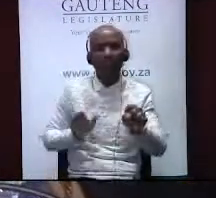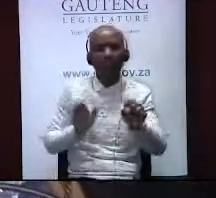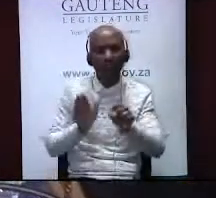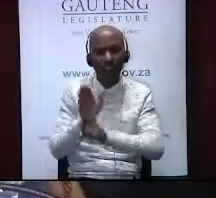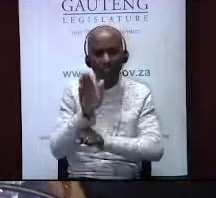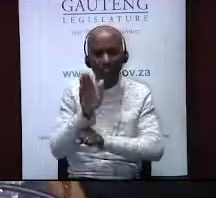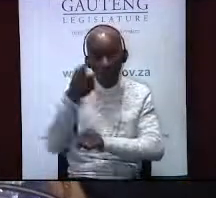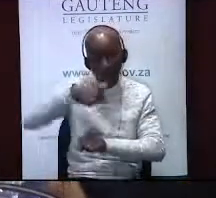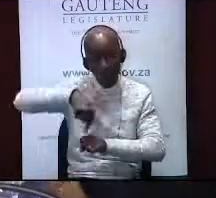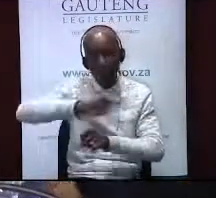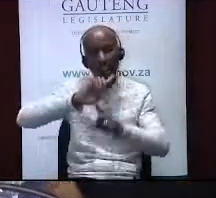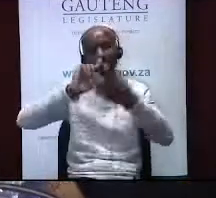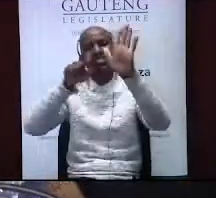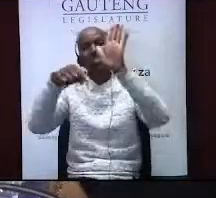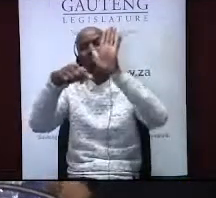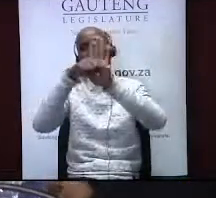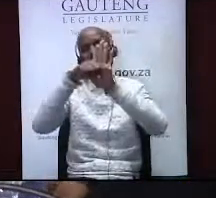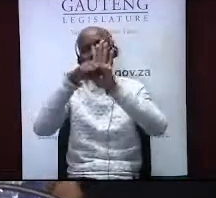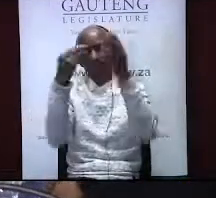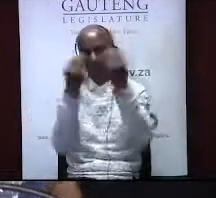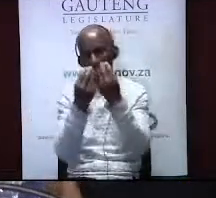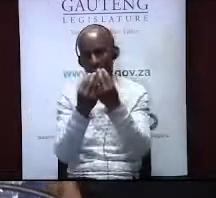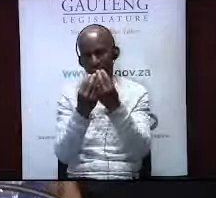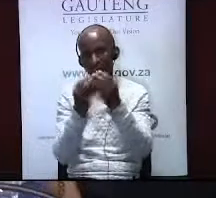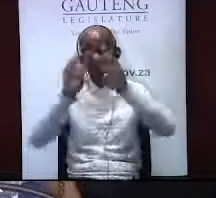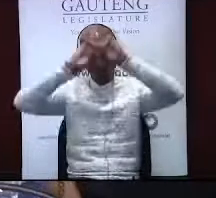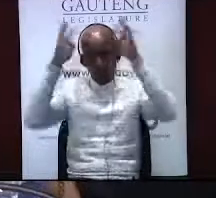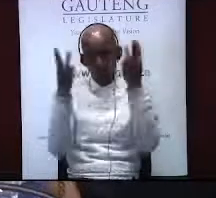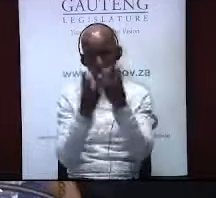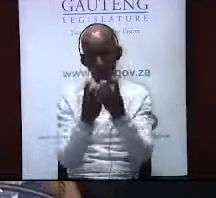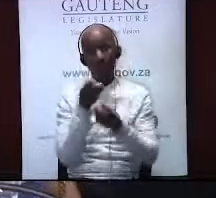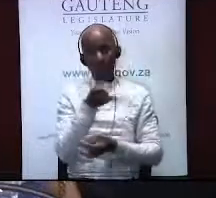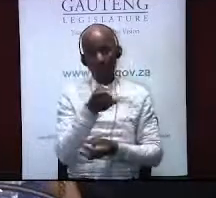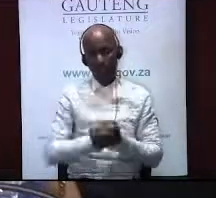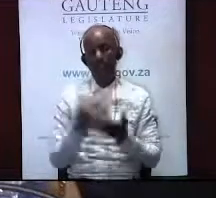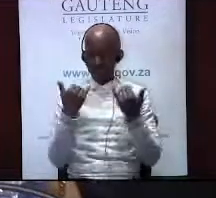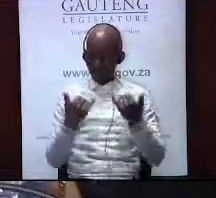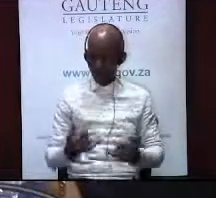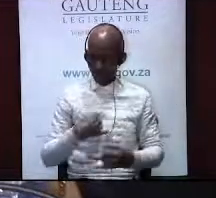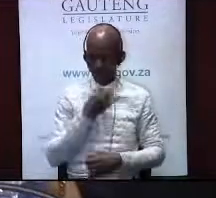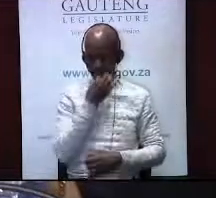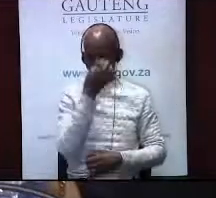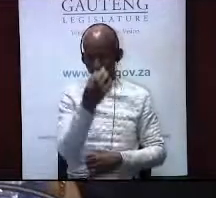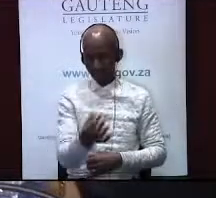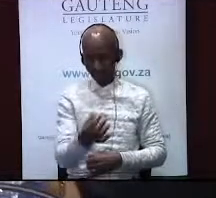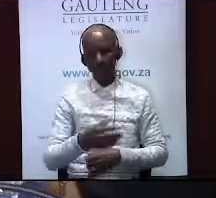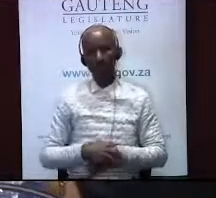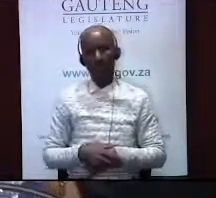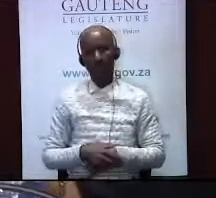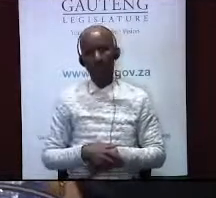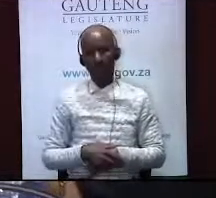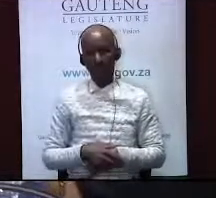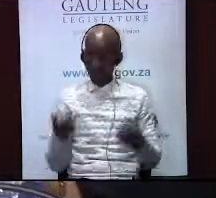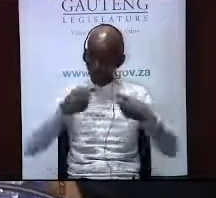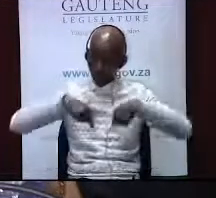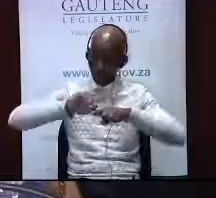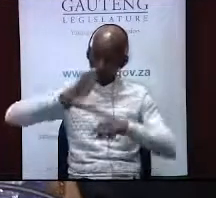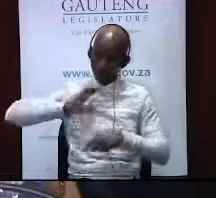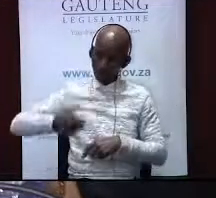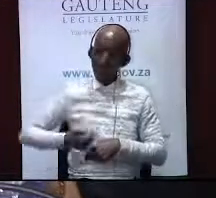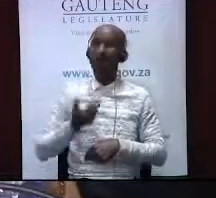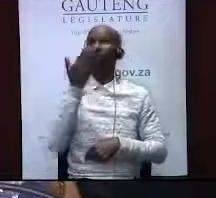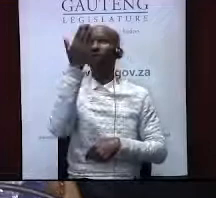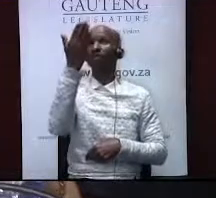full of all these negativities of this world. Now I'm saying, as women of